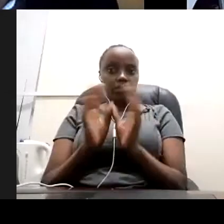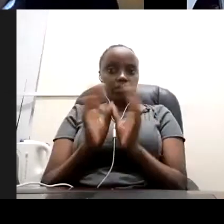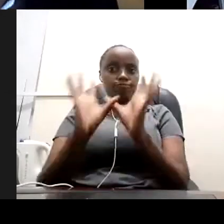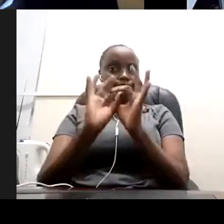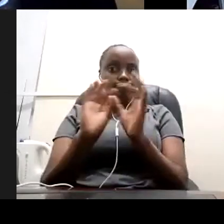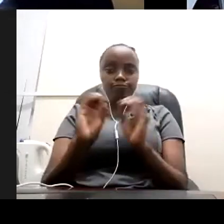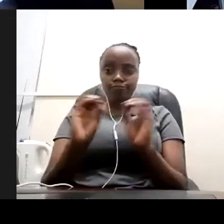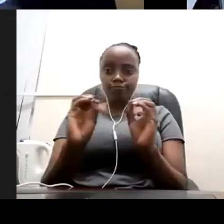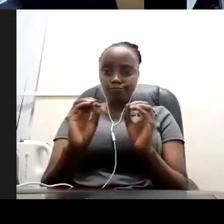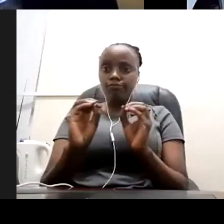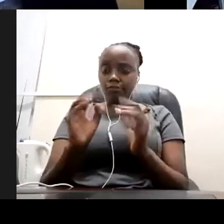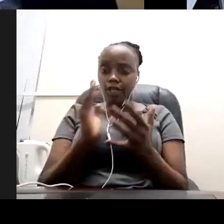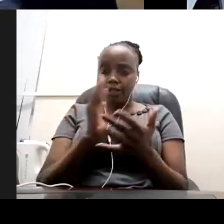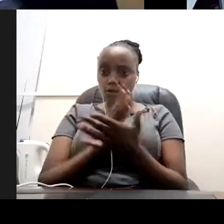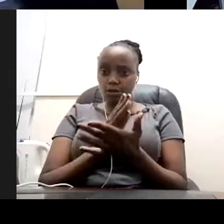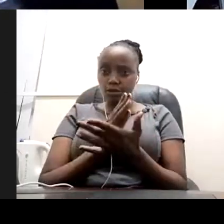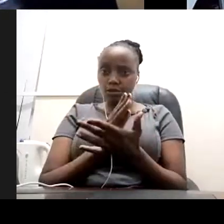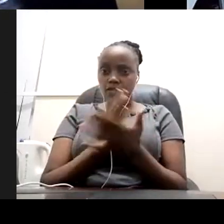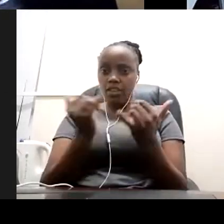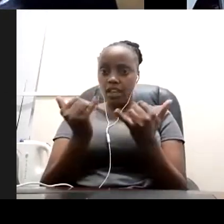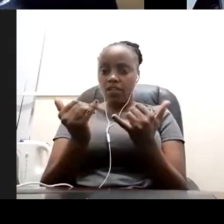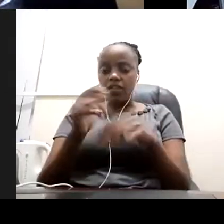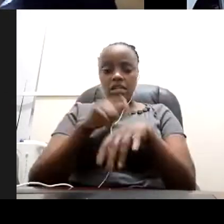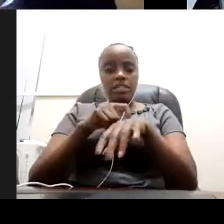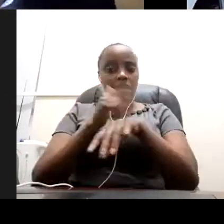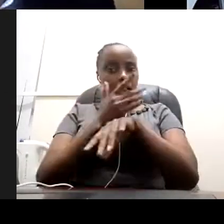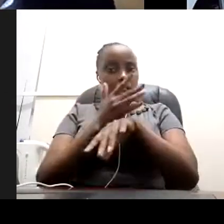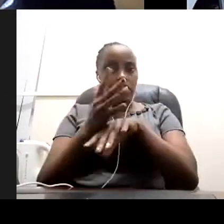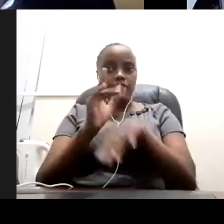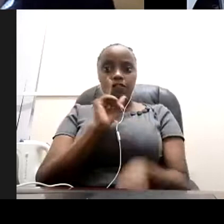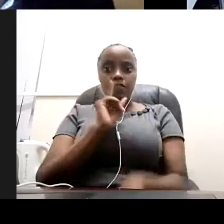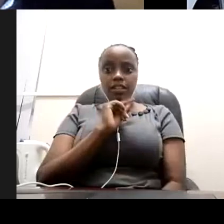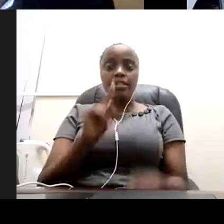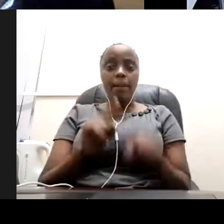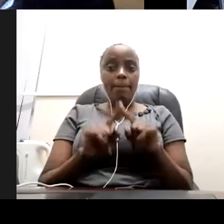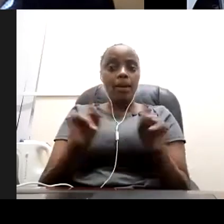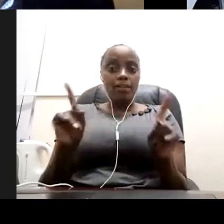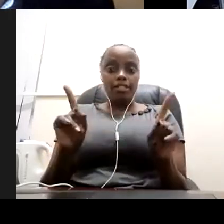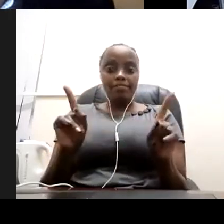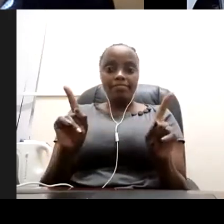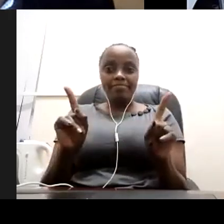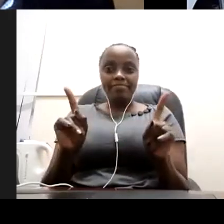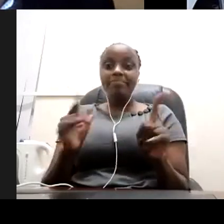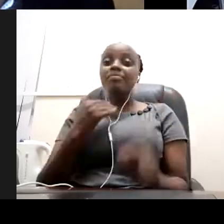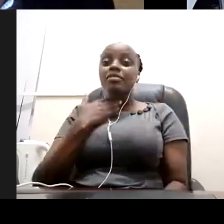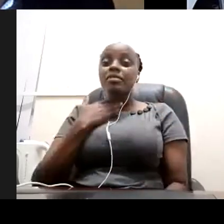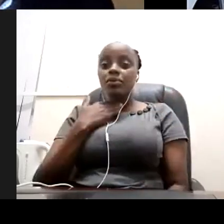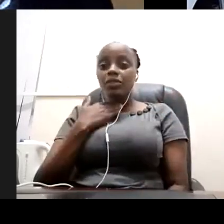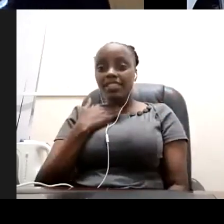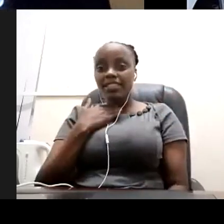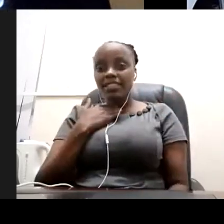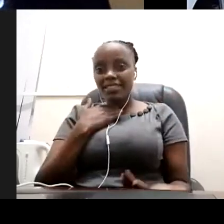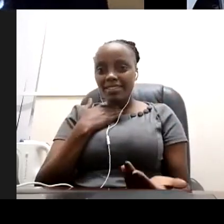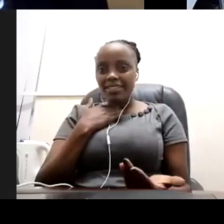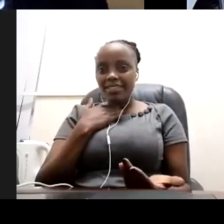true that we are already running out of time, but I do really want to at least